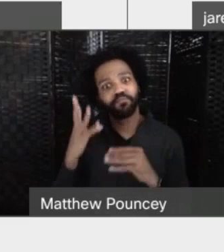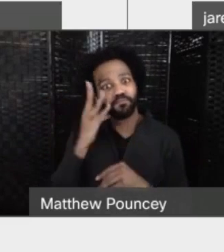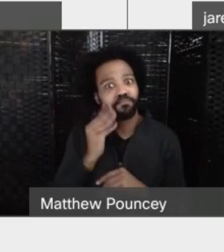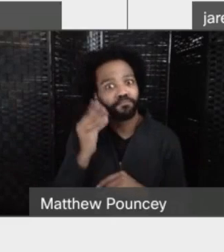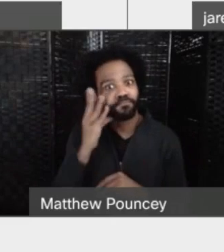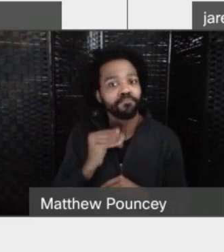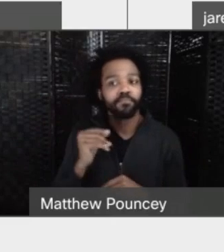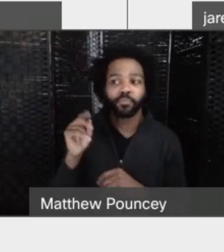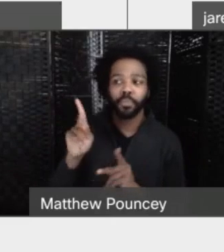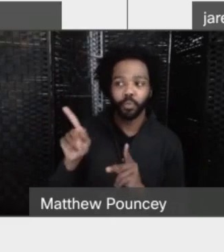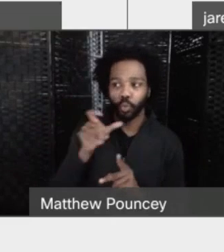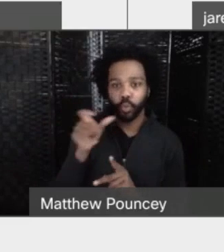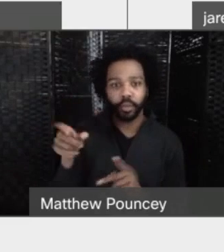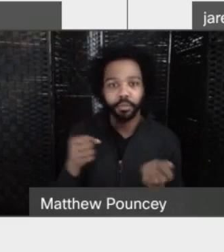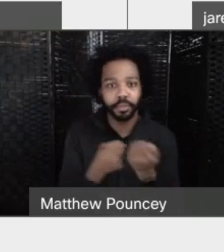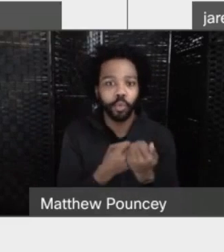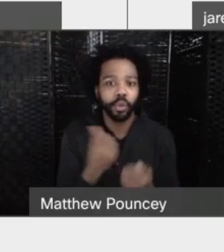they support